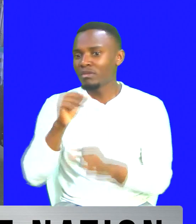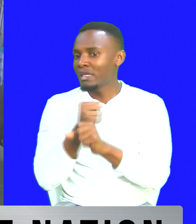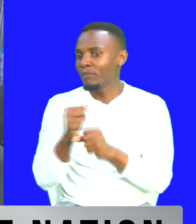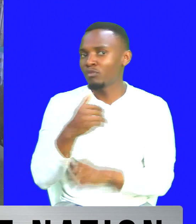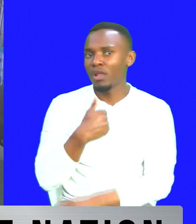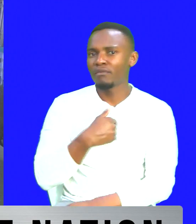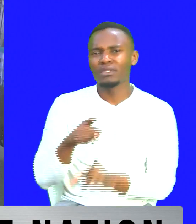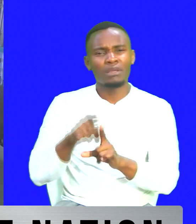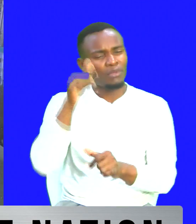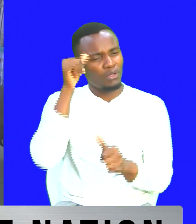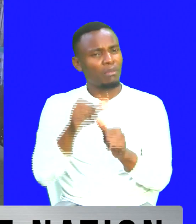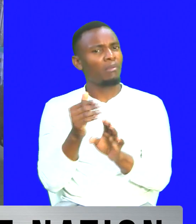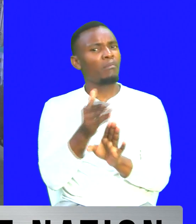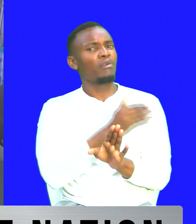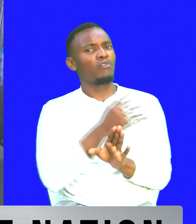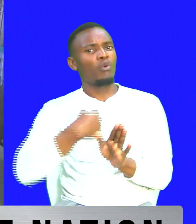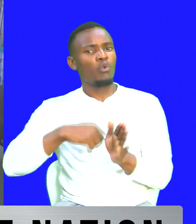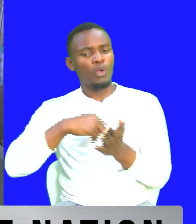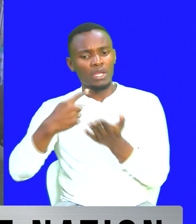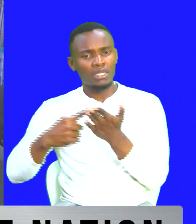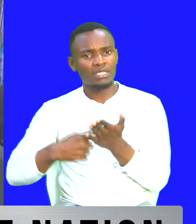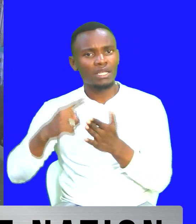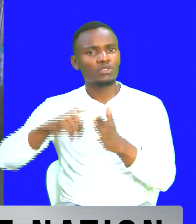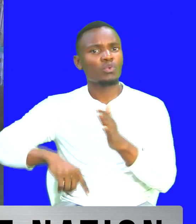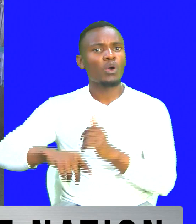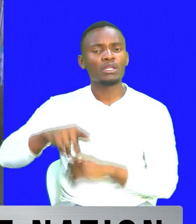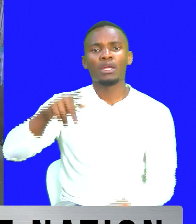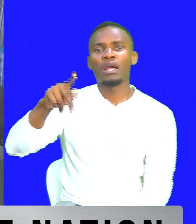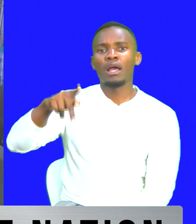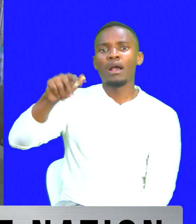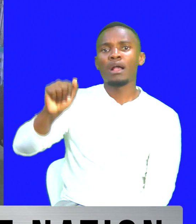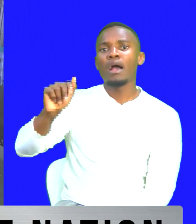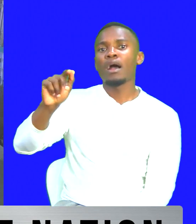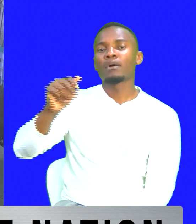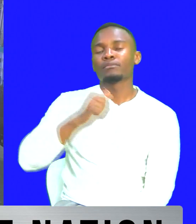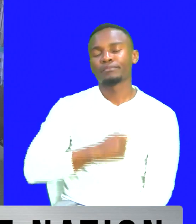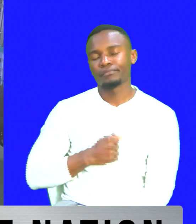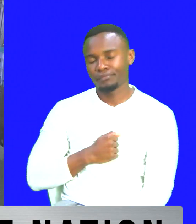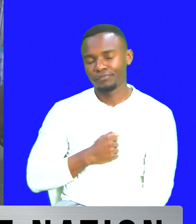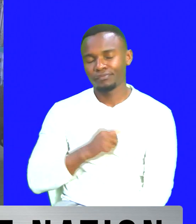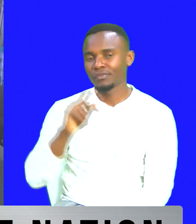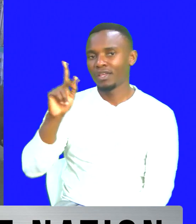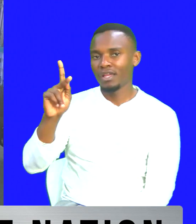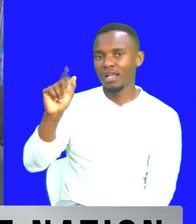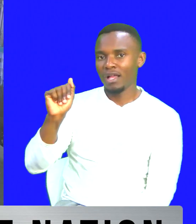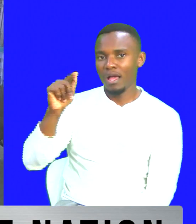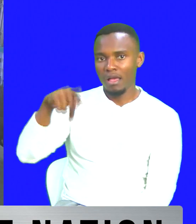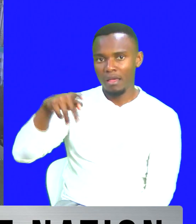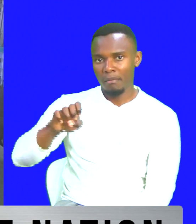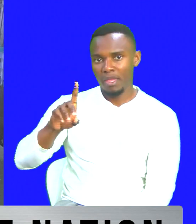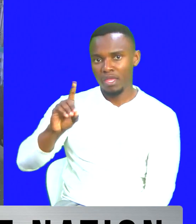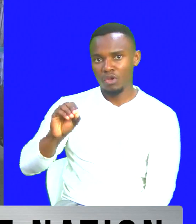were discussing Kapedo here, right? Turkana. Was that catered for? Did the children go back to those schools?